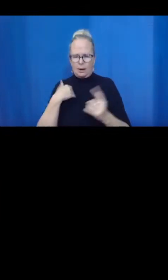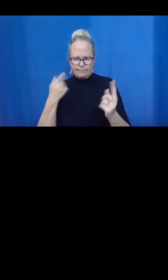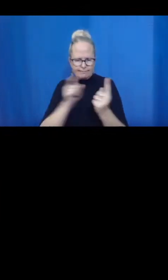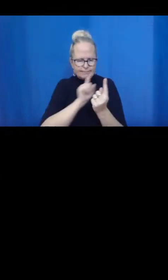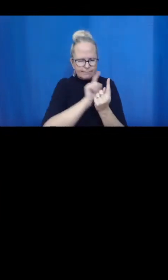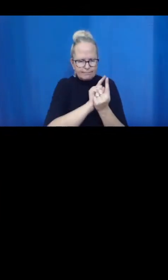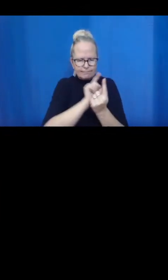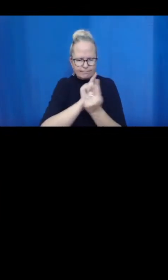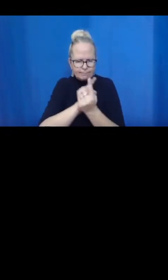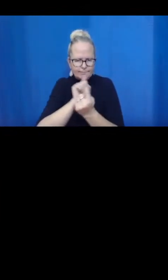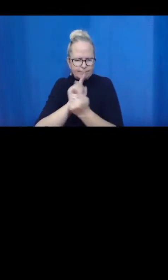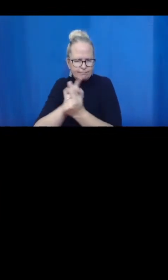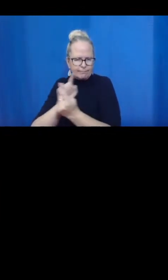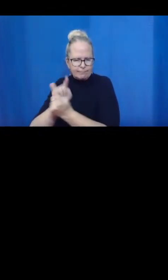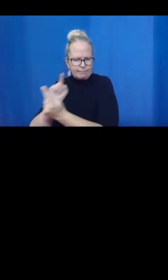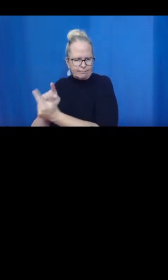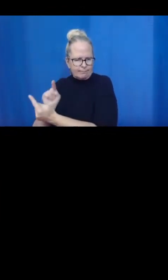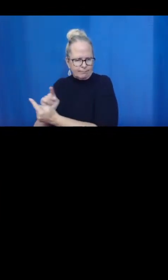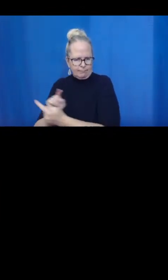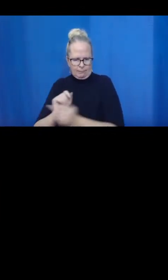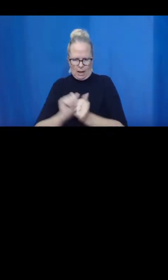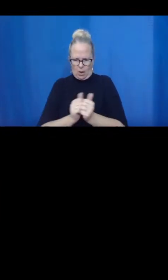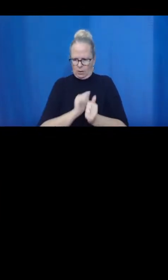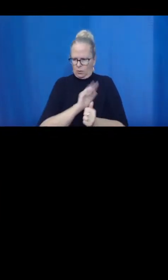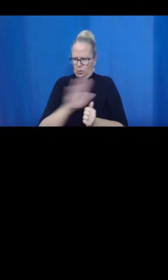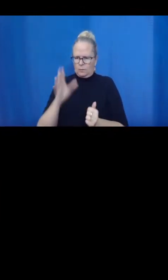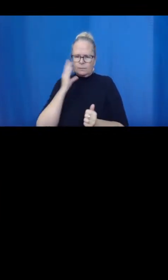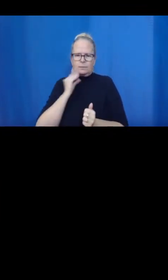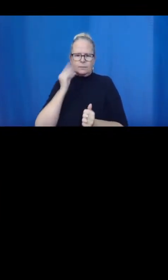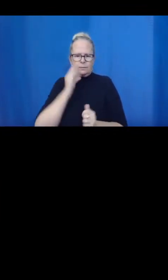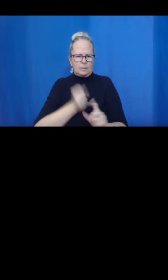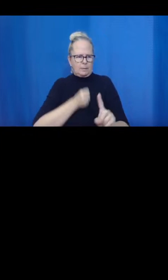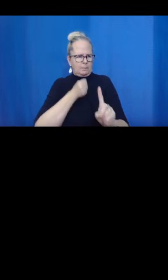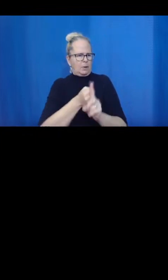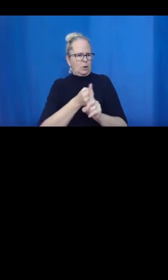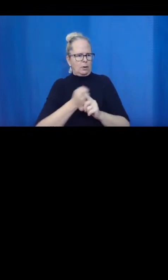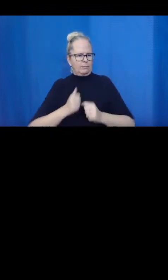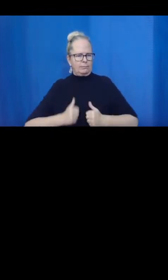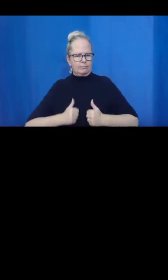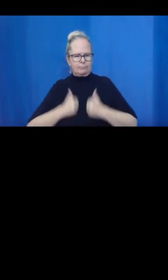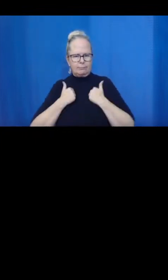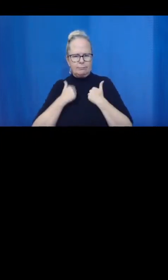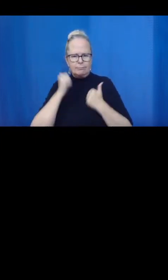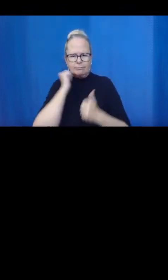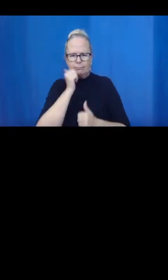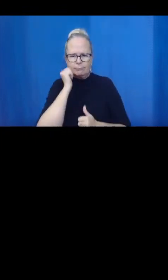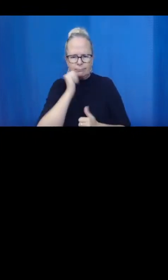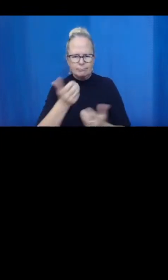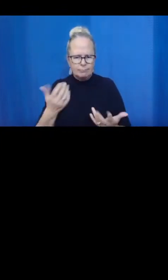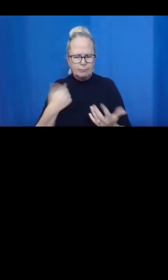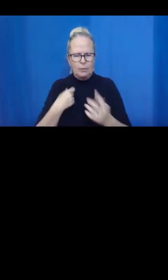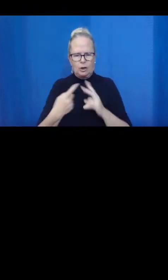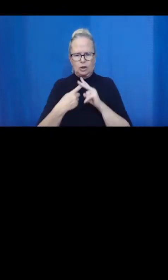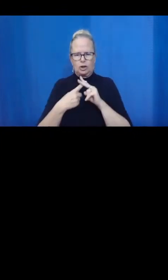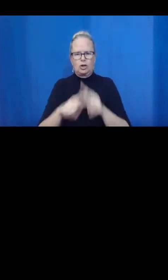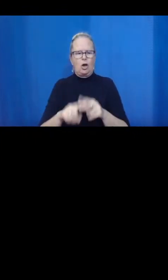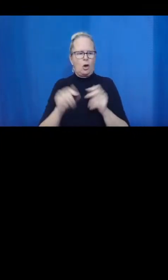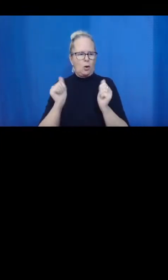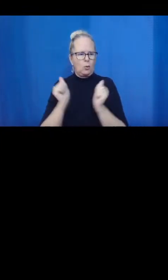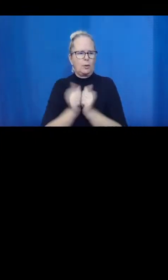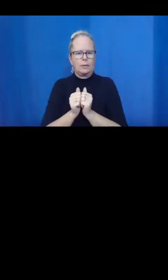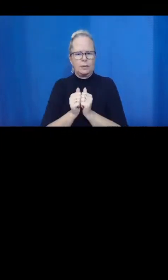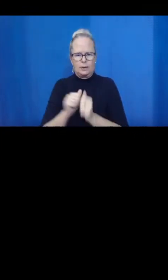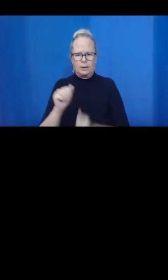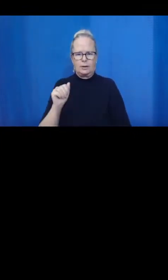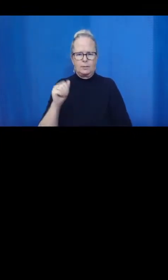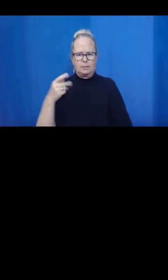active community member who I know most of you at home will recognize. Nurse Booker, thank you so much for joining us